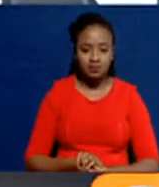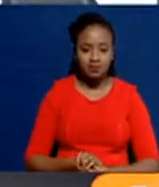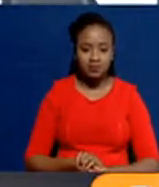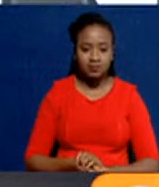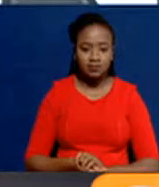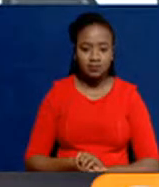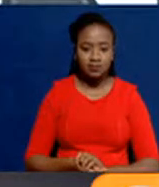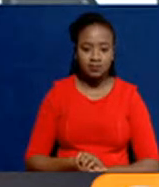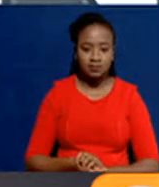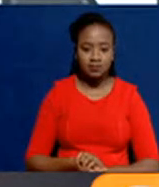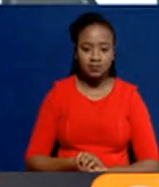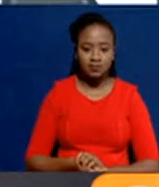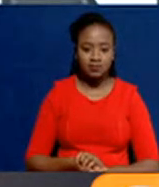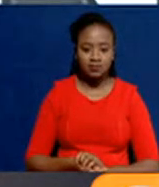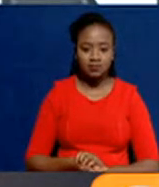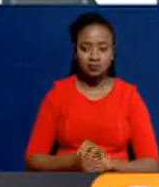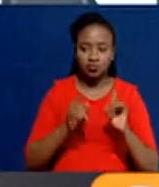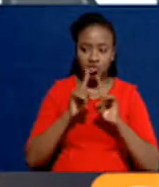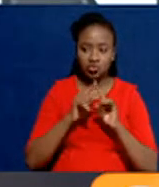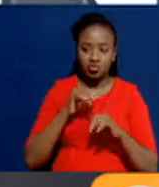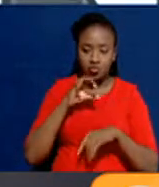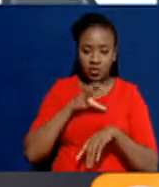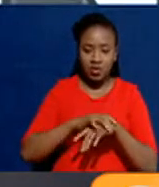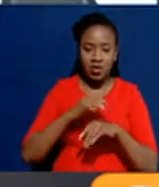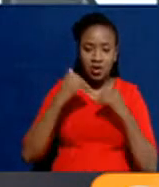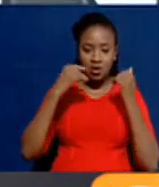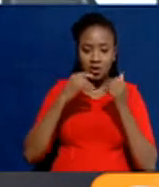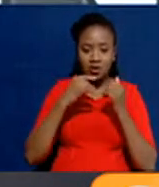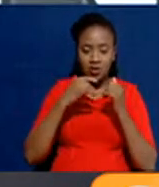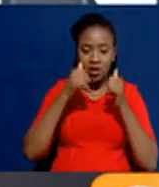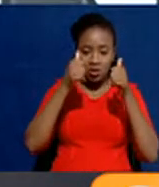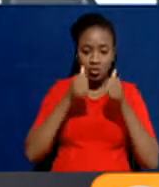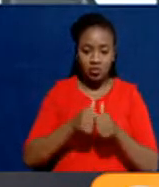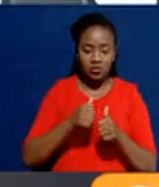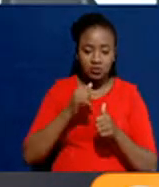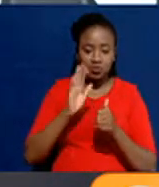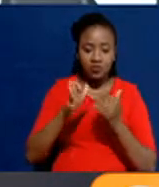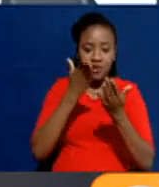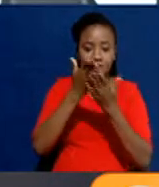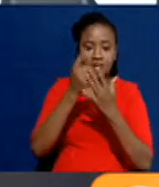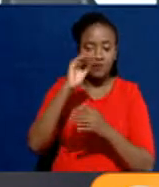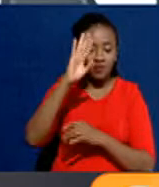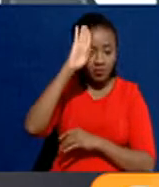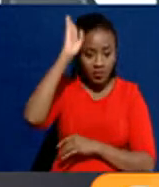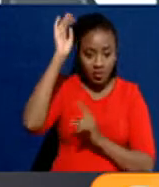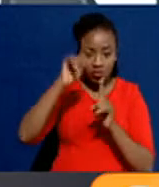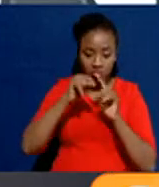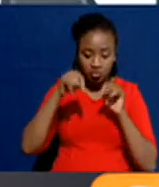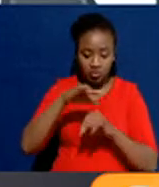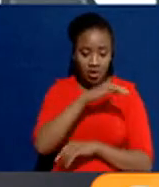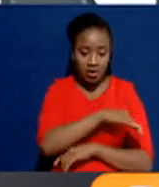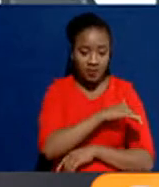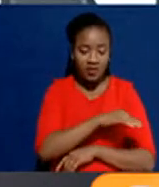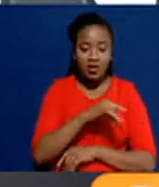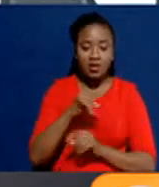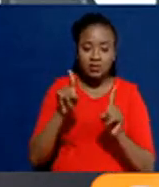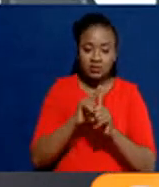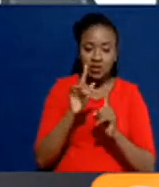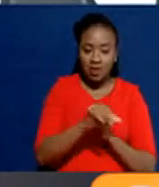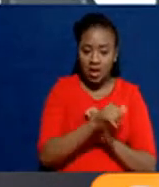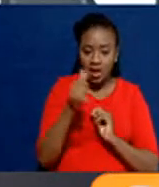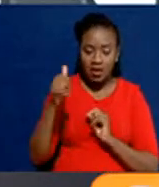notice of appeal from the Office of the Attorney General earlier this week on Tuesday, and just this evening, another notice of appeal, this time